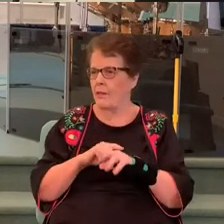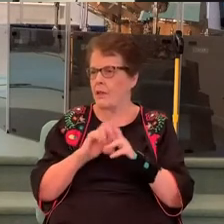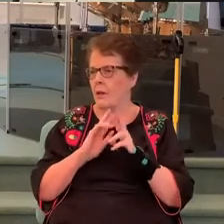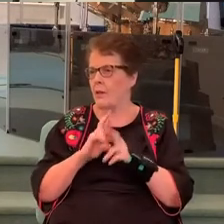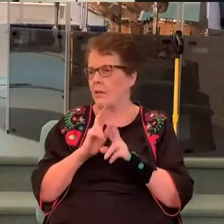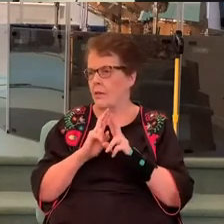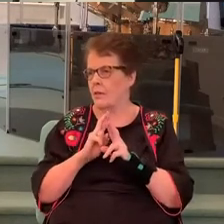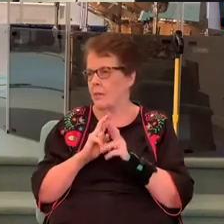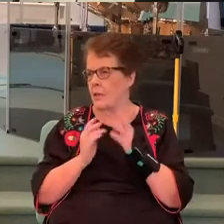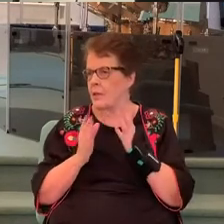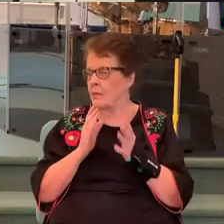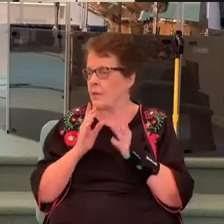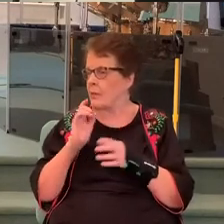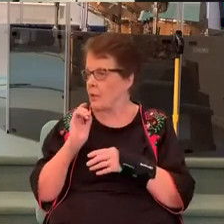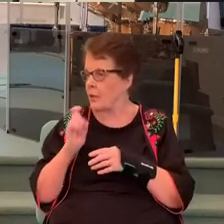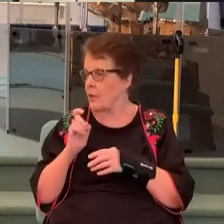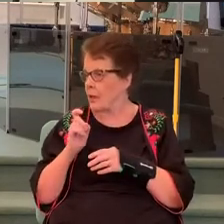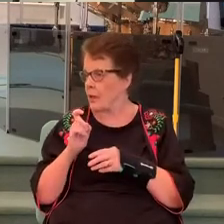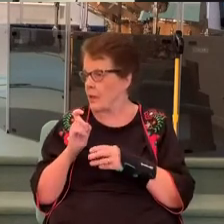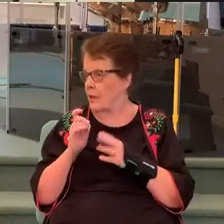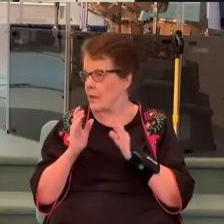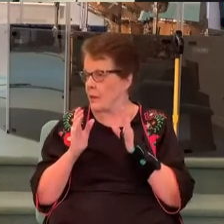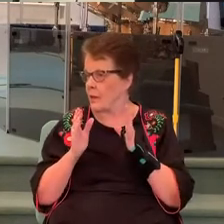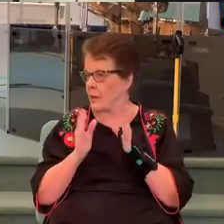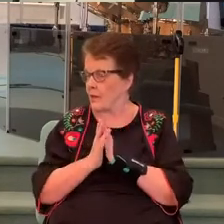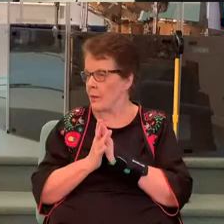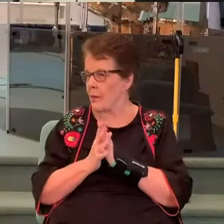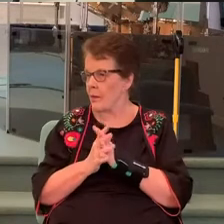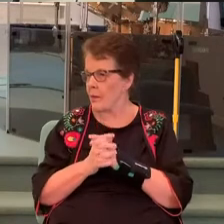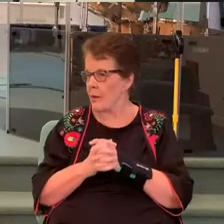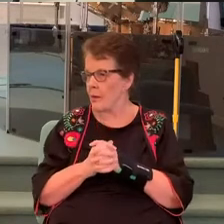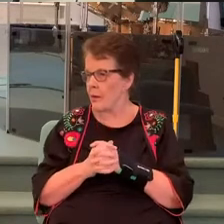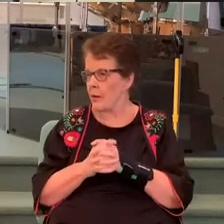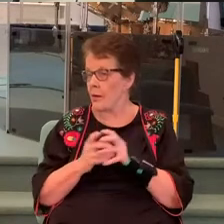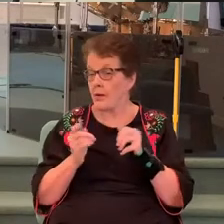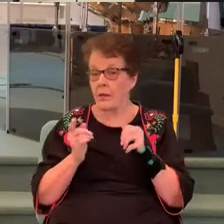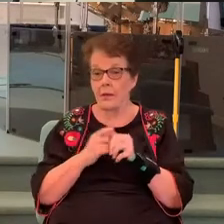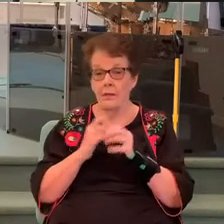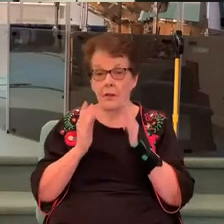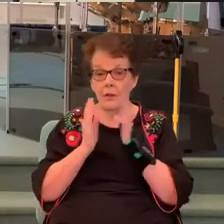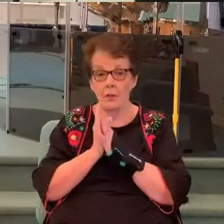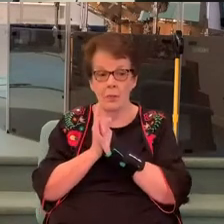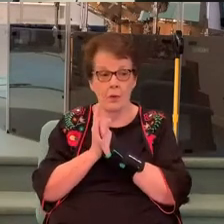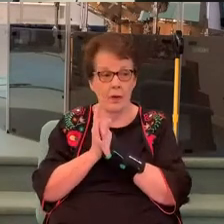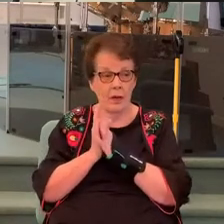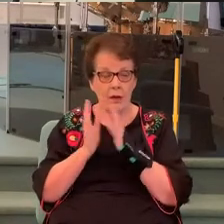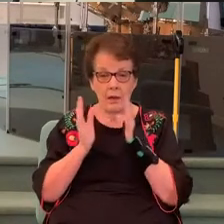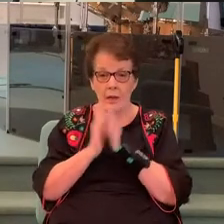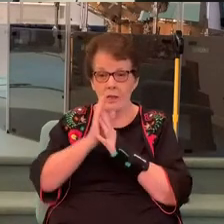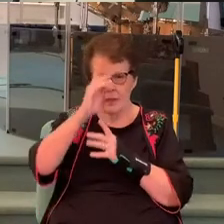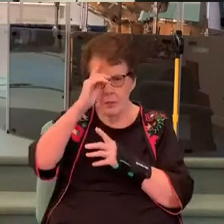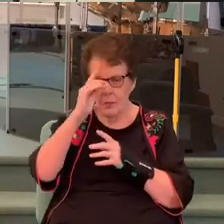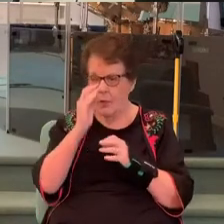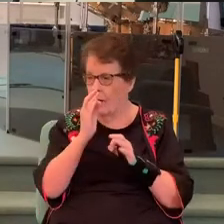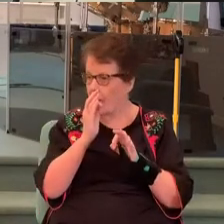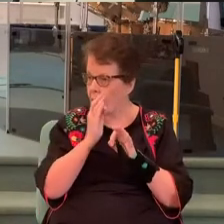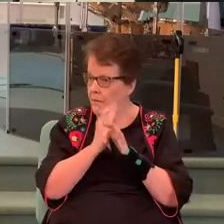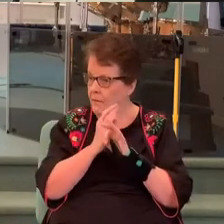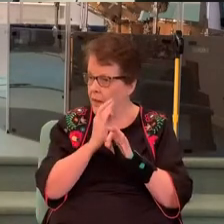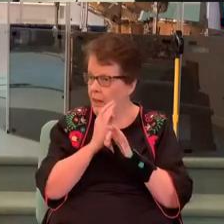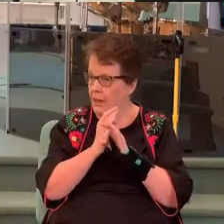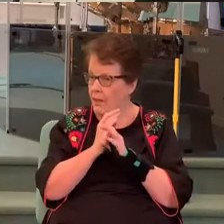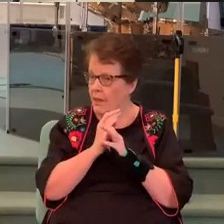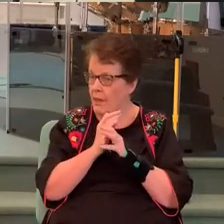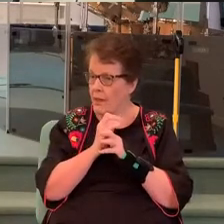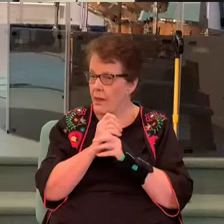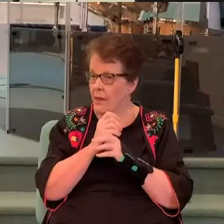morning you need to pray the very first prayer of faith. James talks about the prayer of faith saving and healing. There is a prayer of